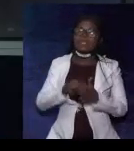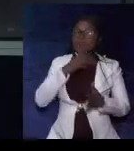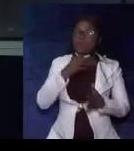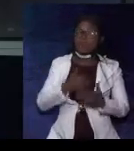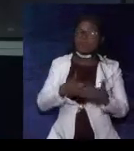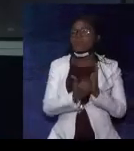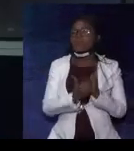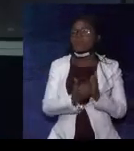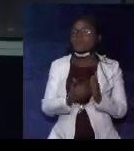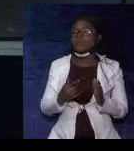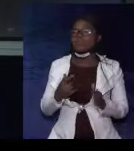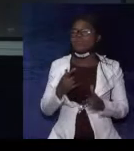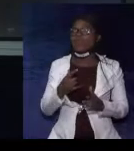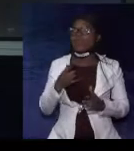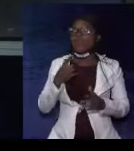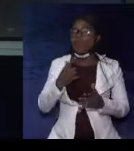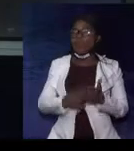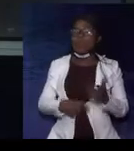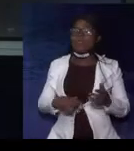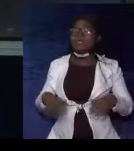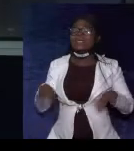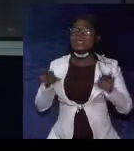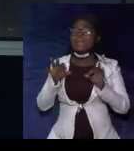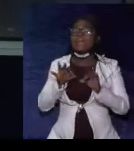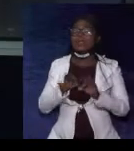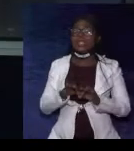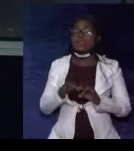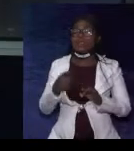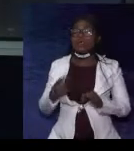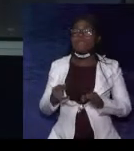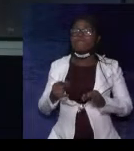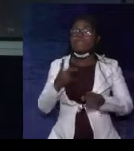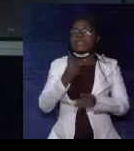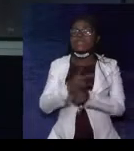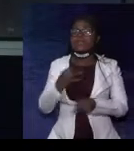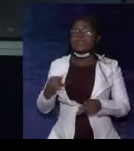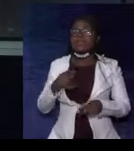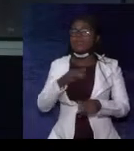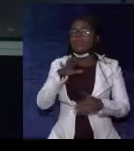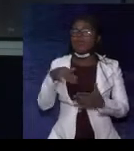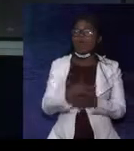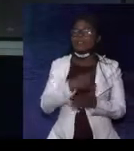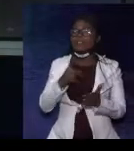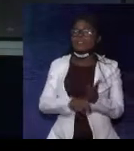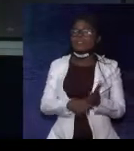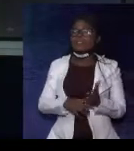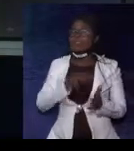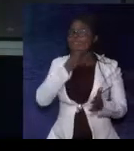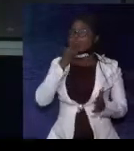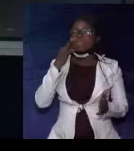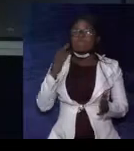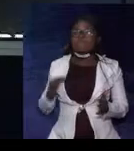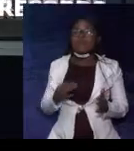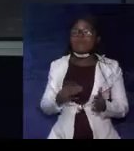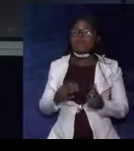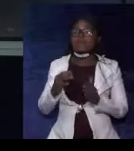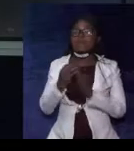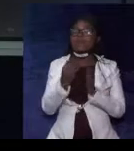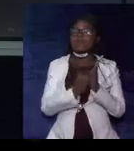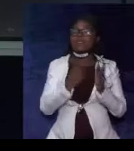records? What advantage will it provide for us? What are the importance of keeping all these farm records?